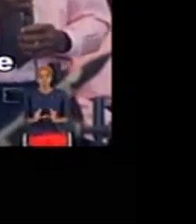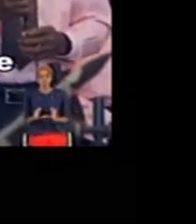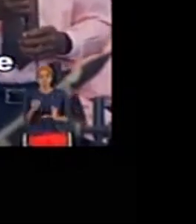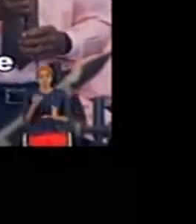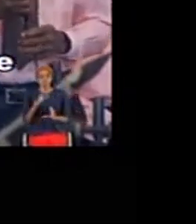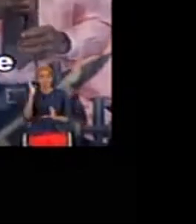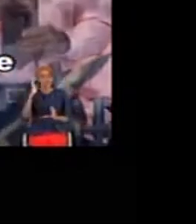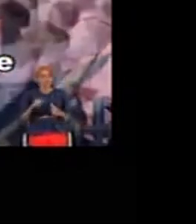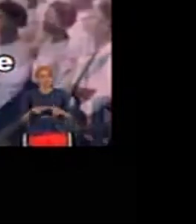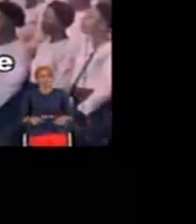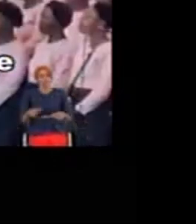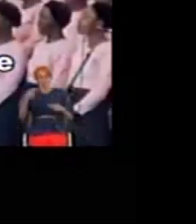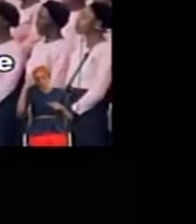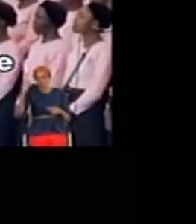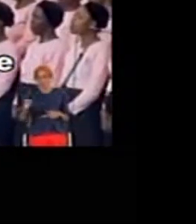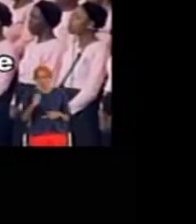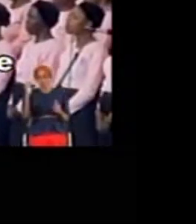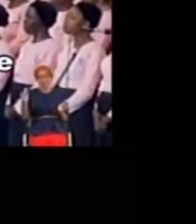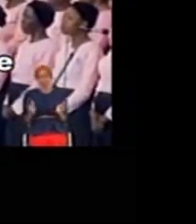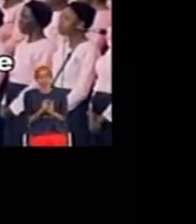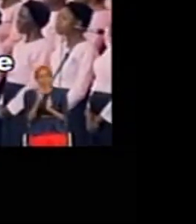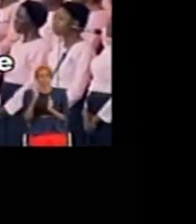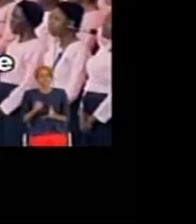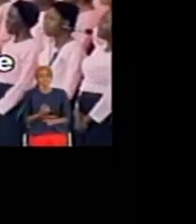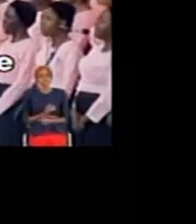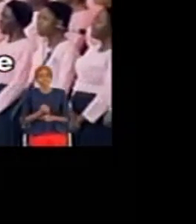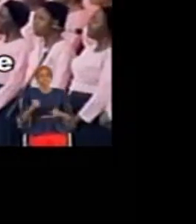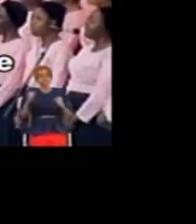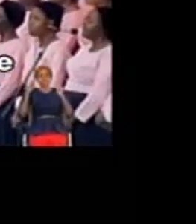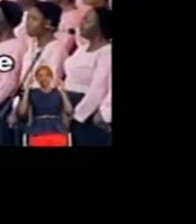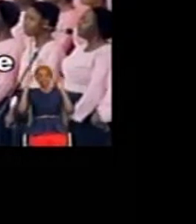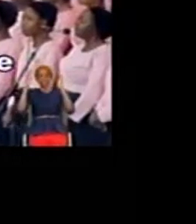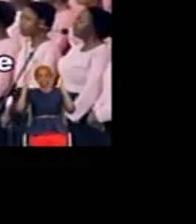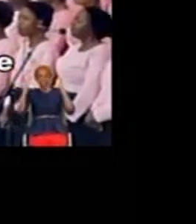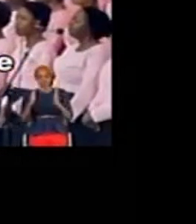Savior. They'll abide forever with the